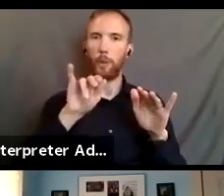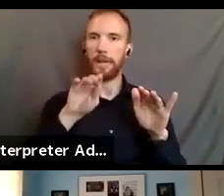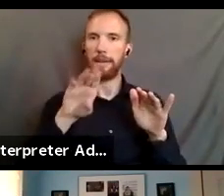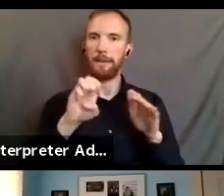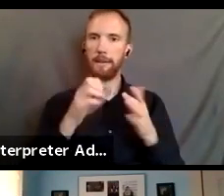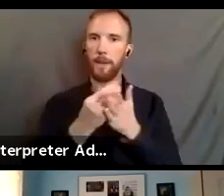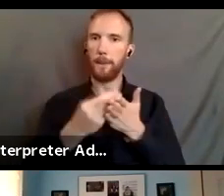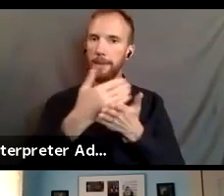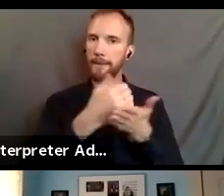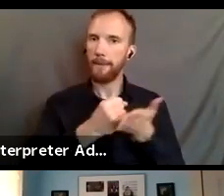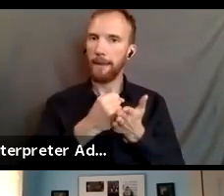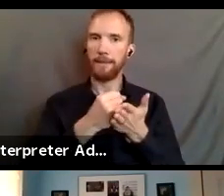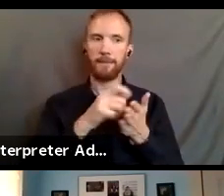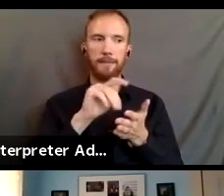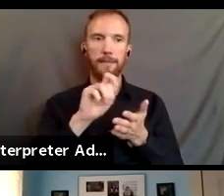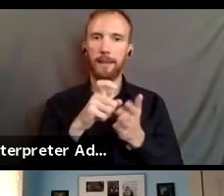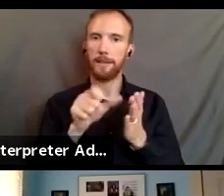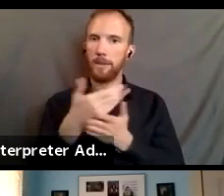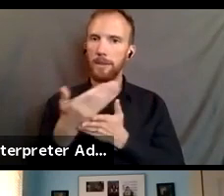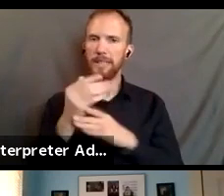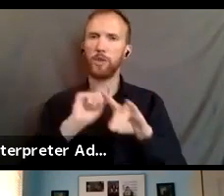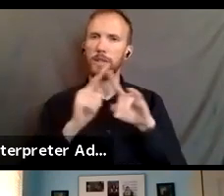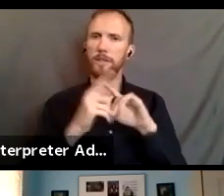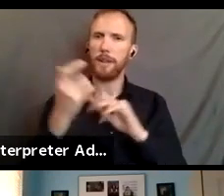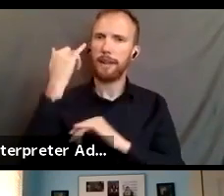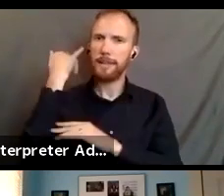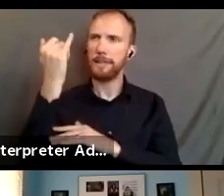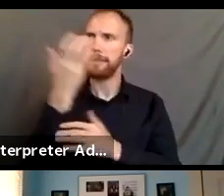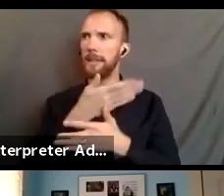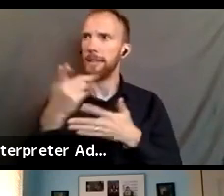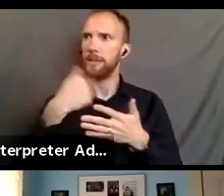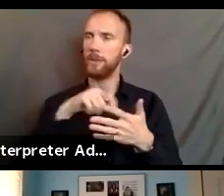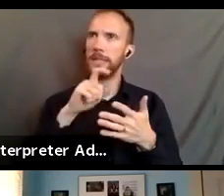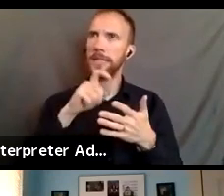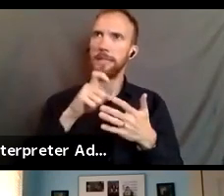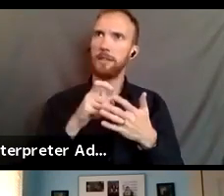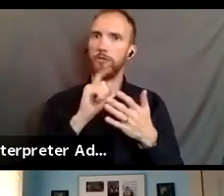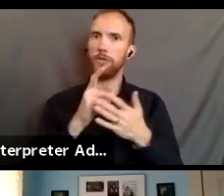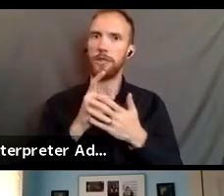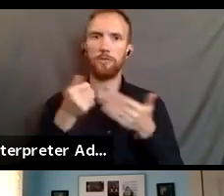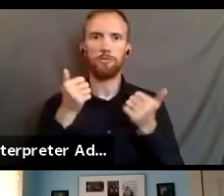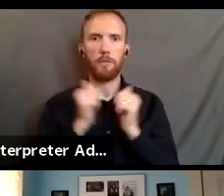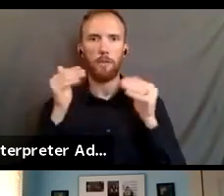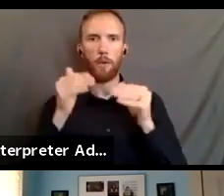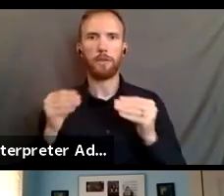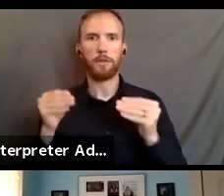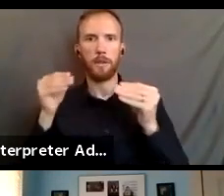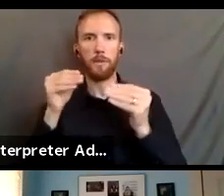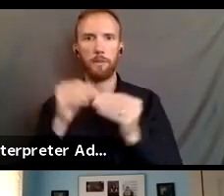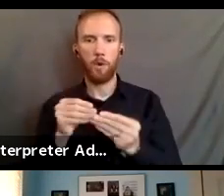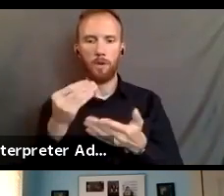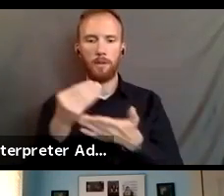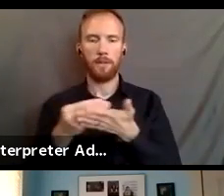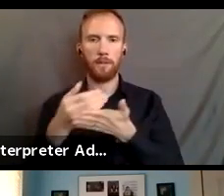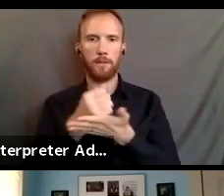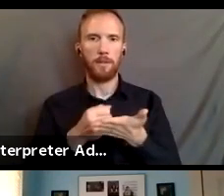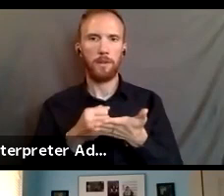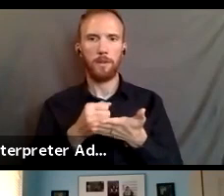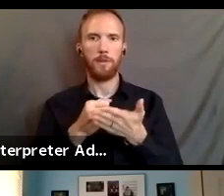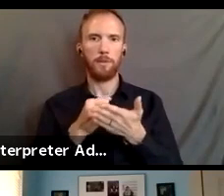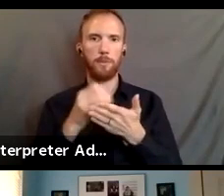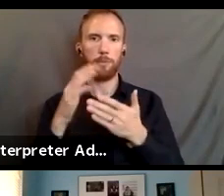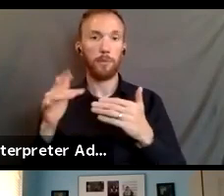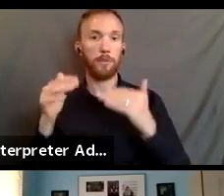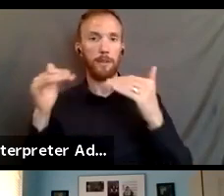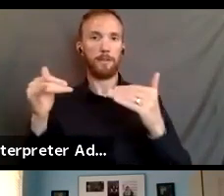start advocating and continue to advocate for progressive revenue at the state local and federal level that is so important